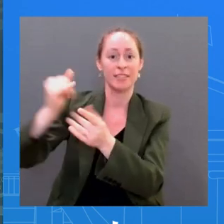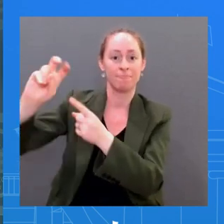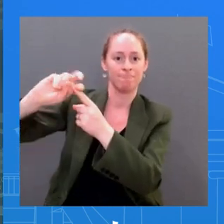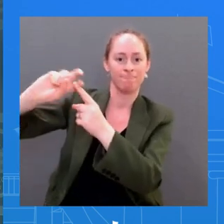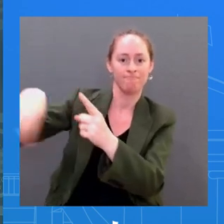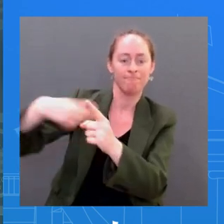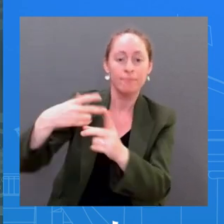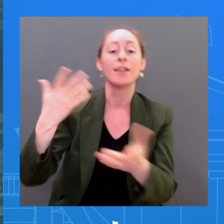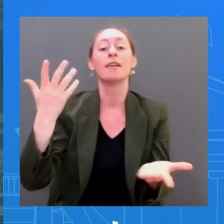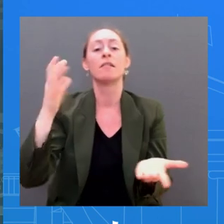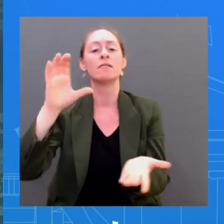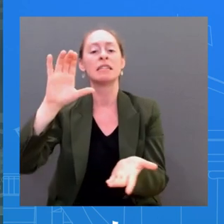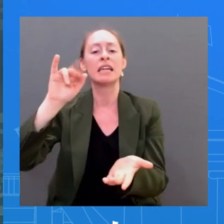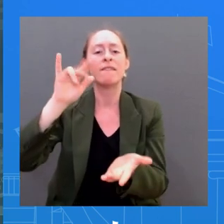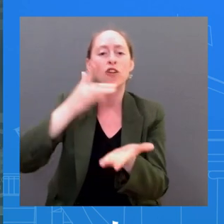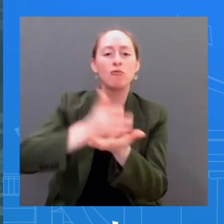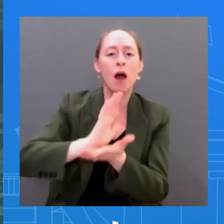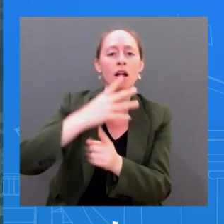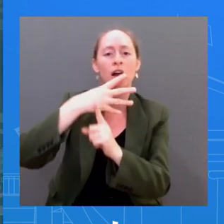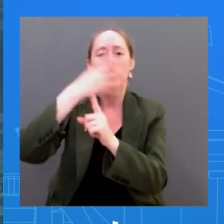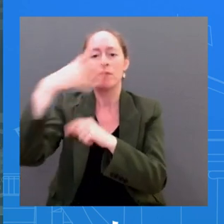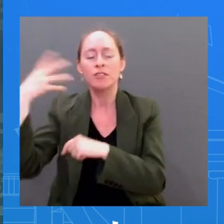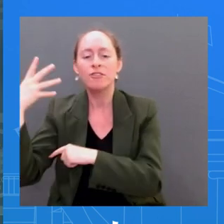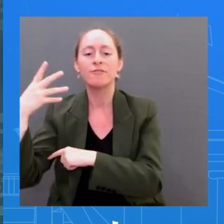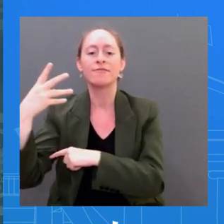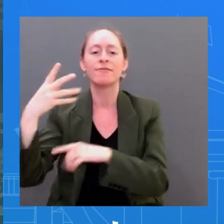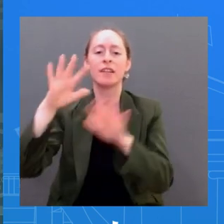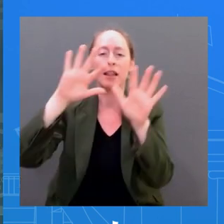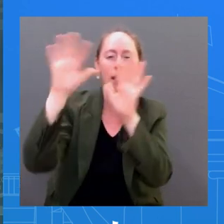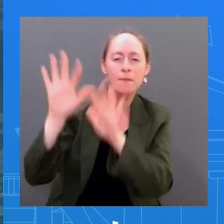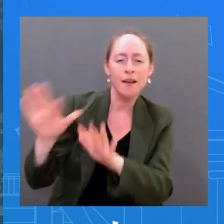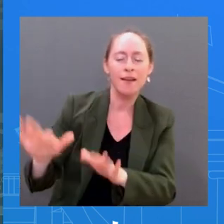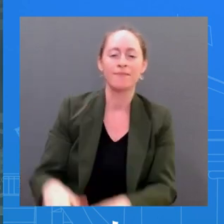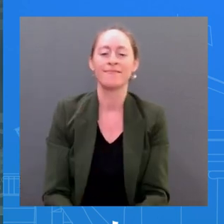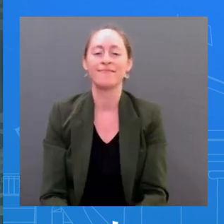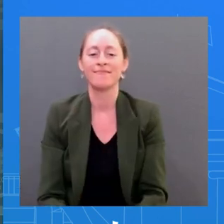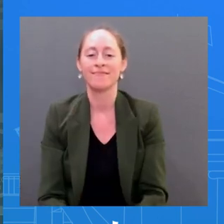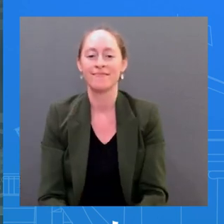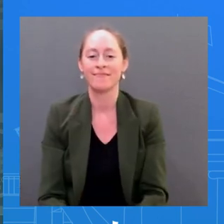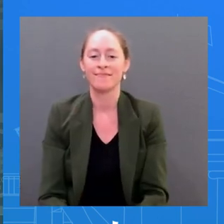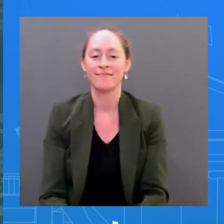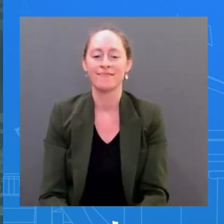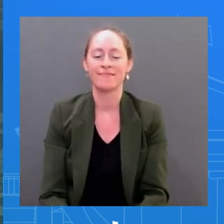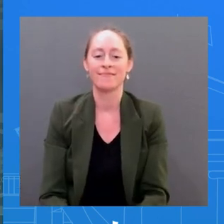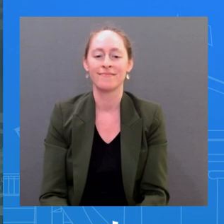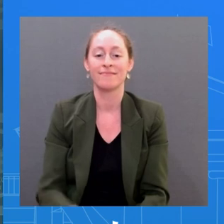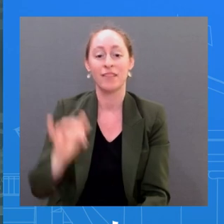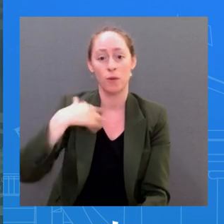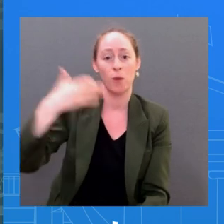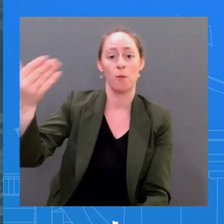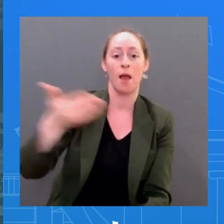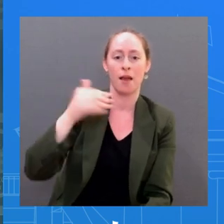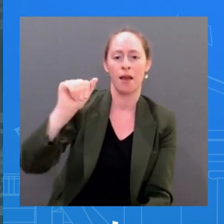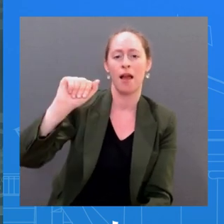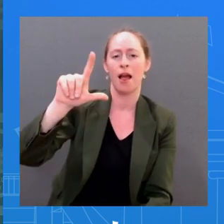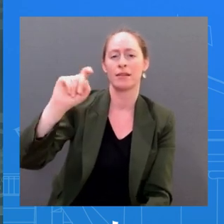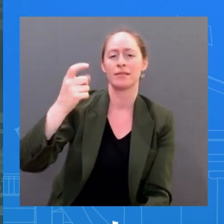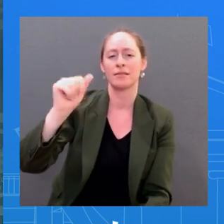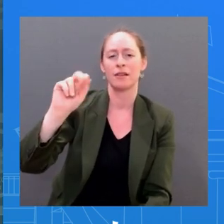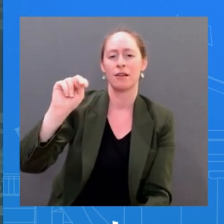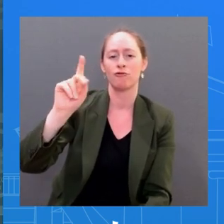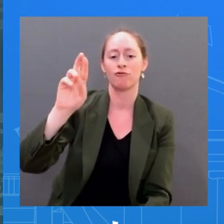climate. We also would like to extend a warm welcome to Alexandra Lamana. Hello. Who is joining us